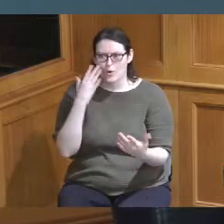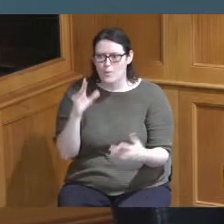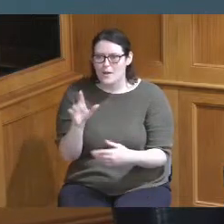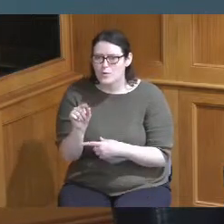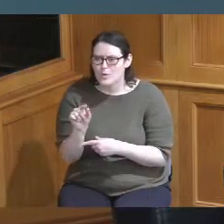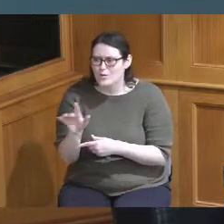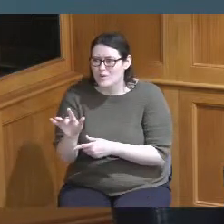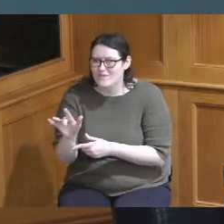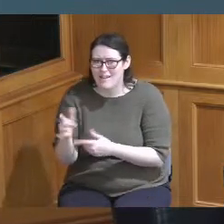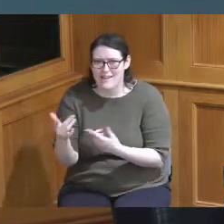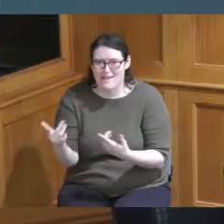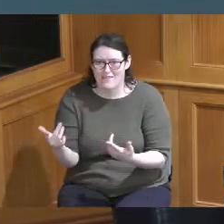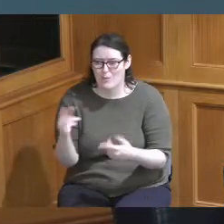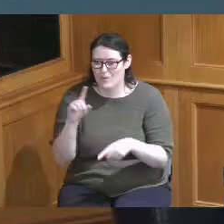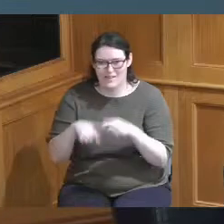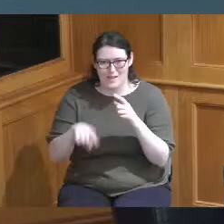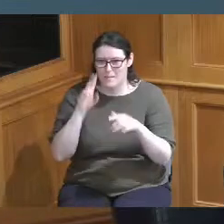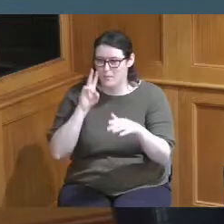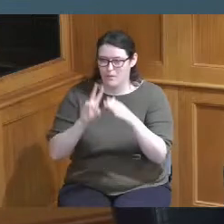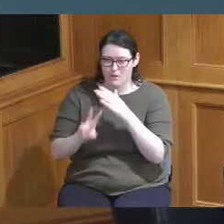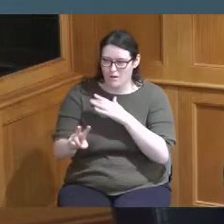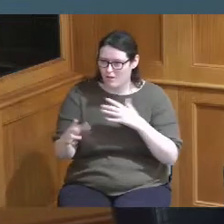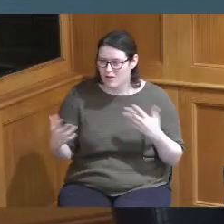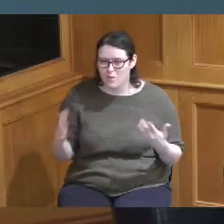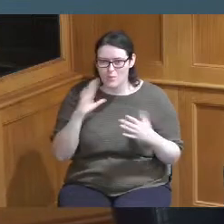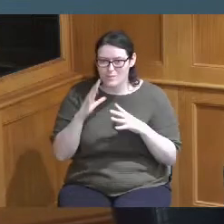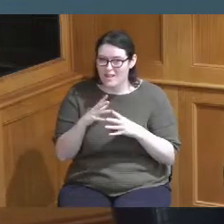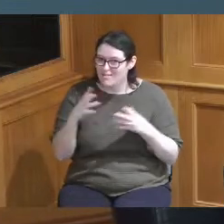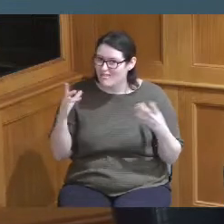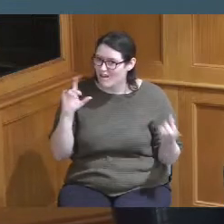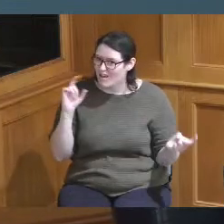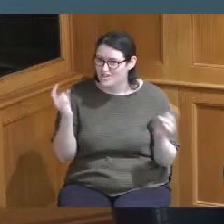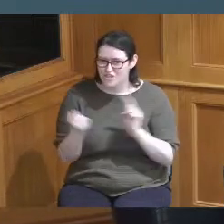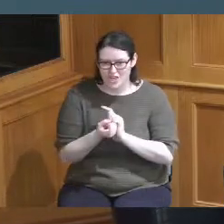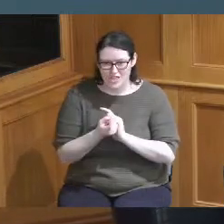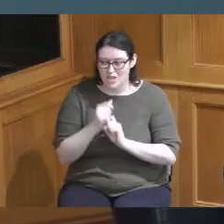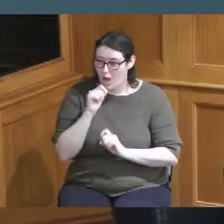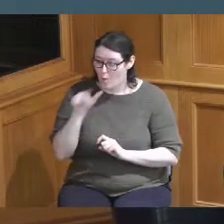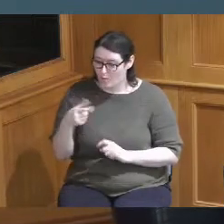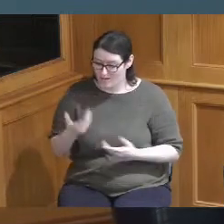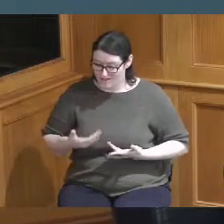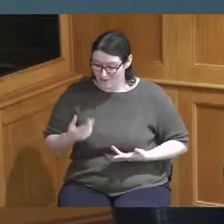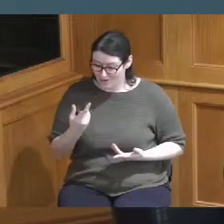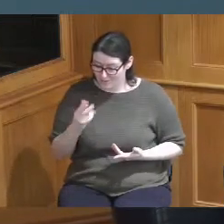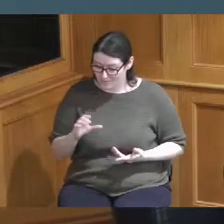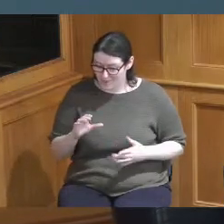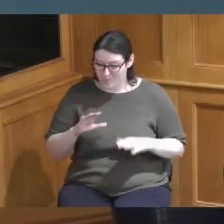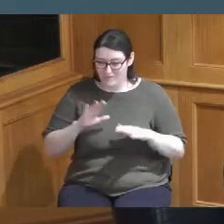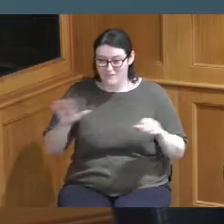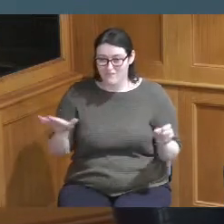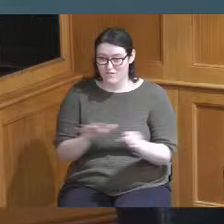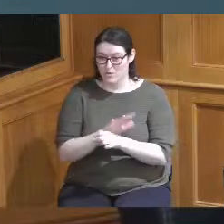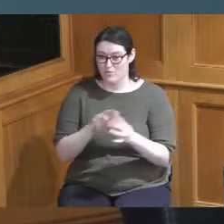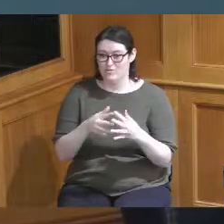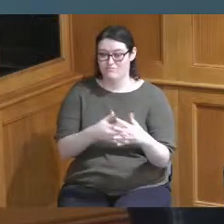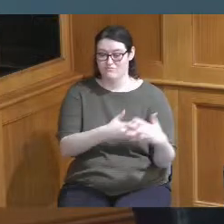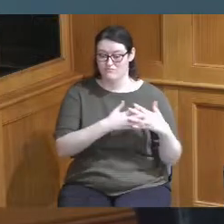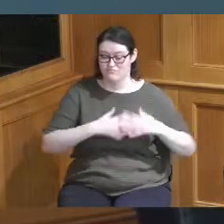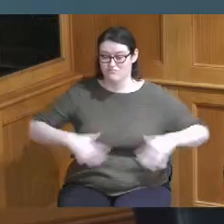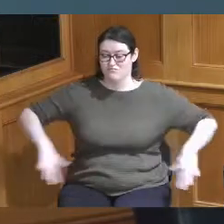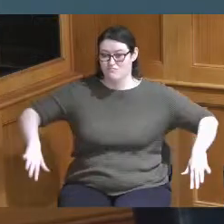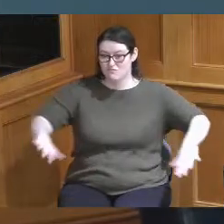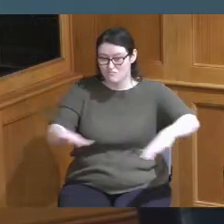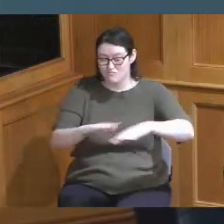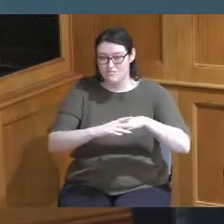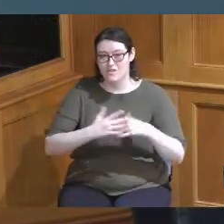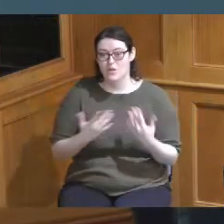2025. There's going to be a lot of changes coming forth, not only in Hamilton County, but in the whole United States. So while